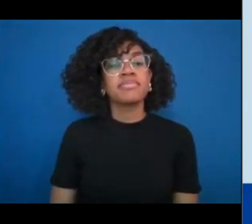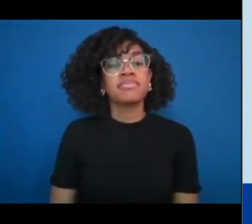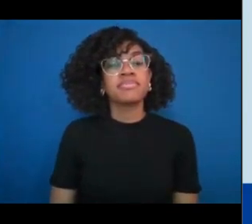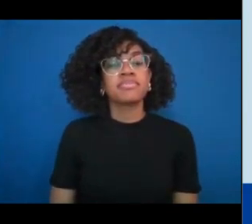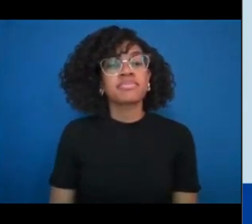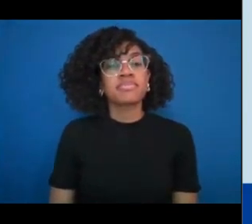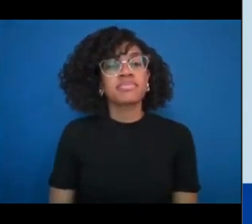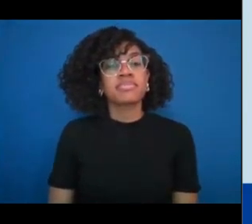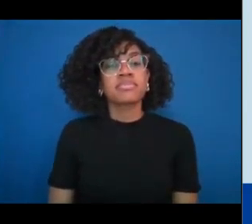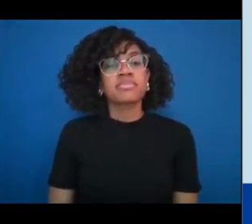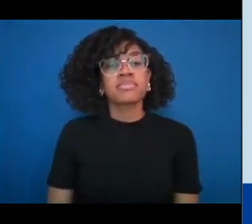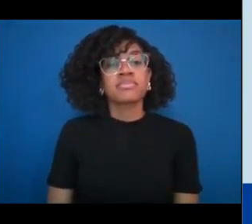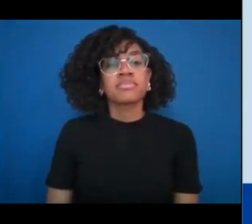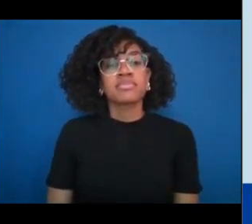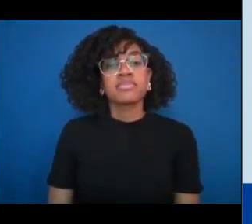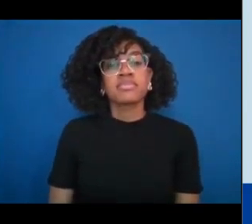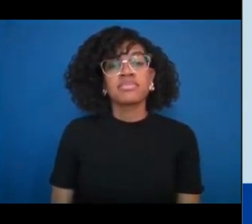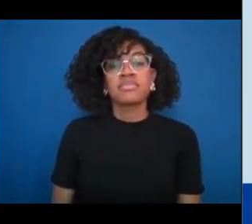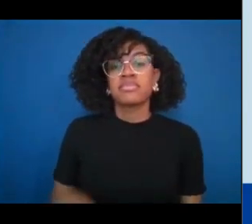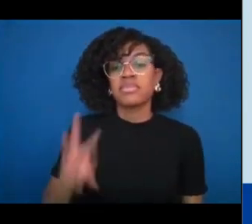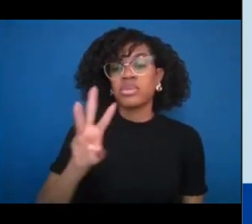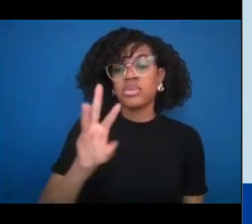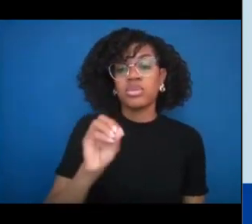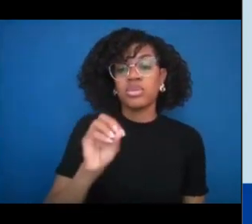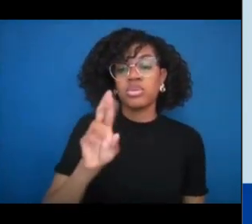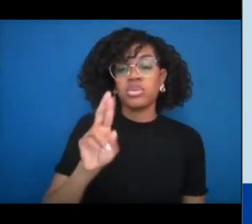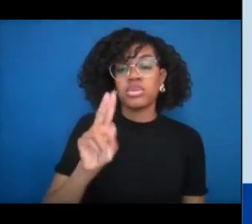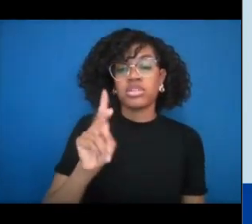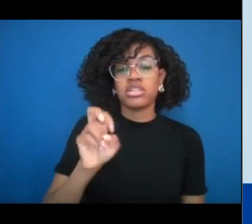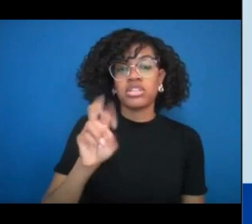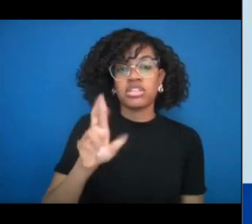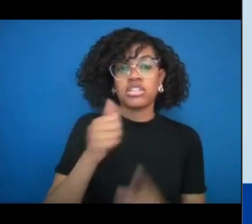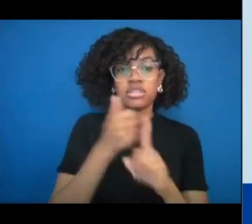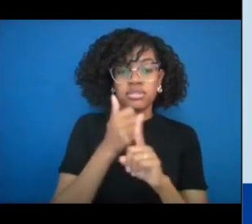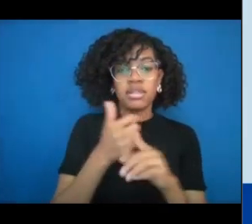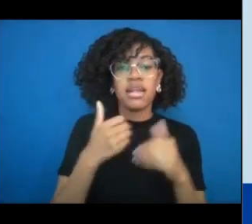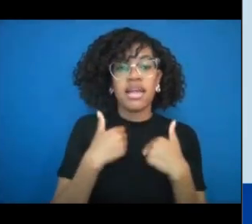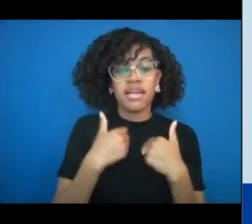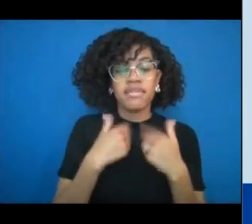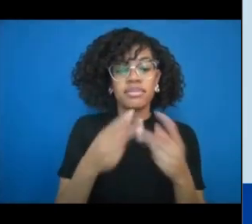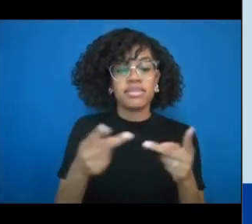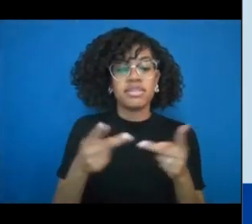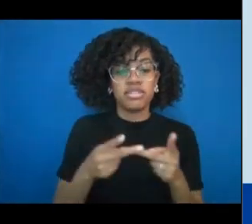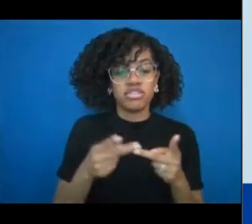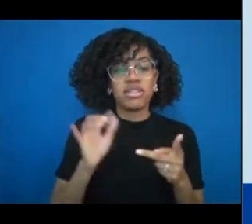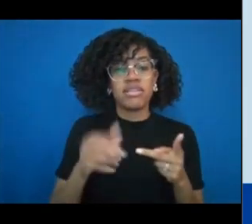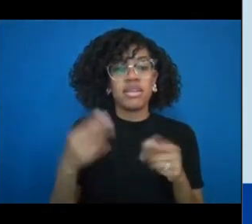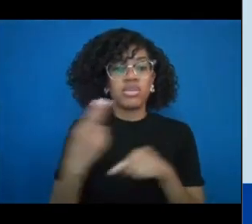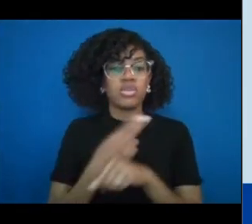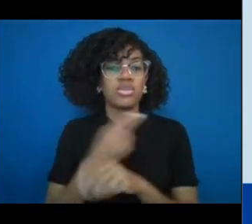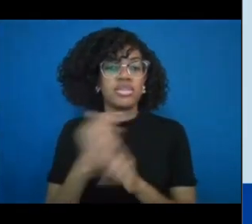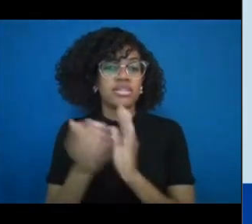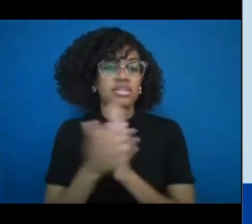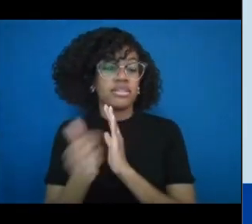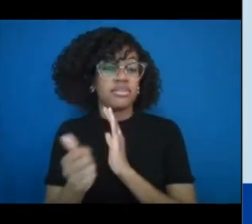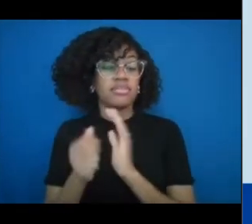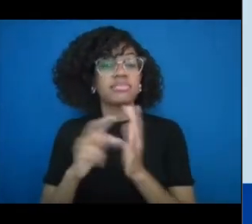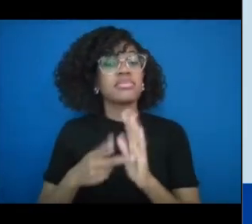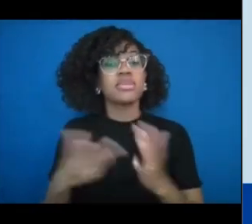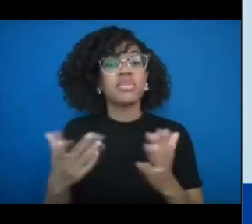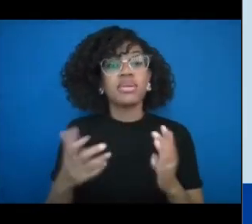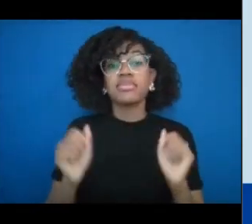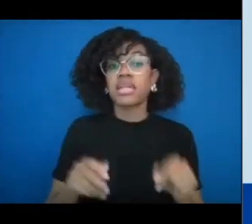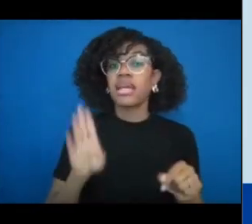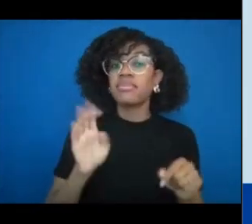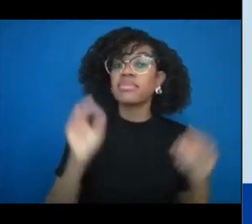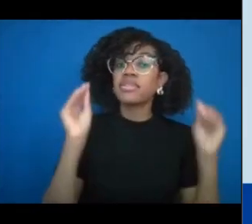A worker is a person who has a role that employs one of those skills. So they could be